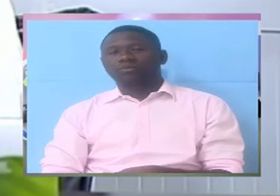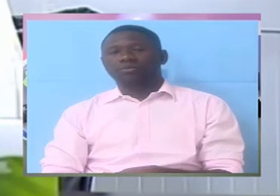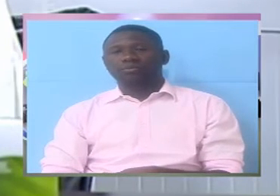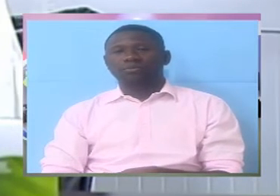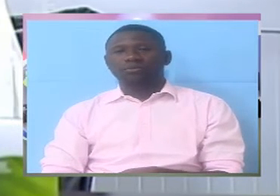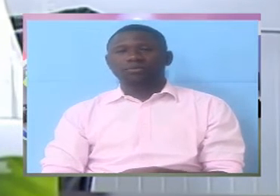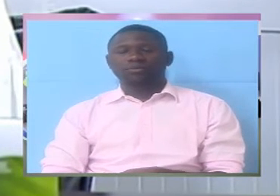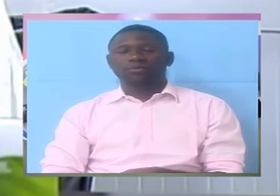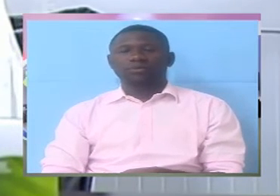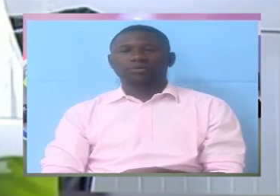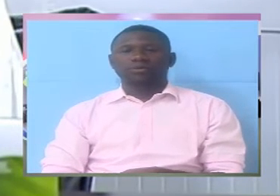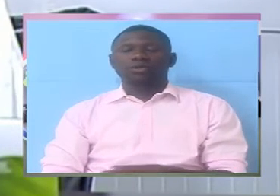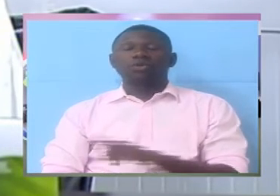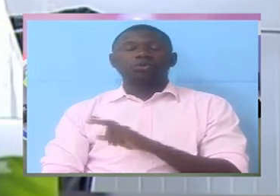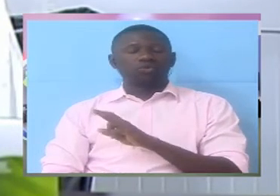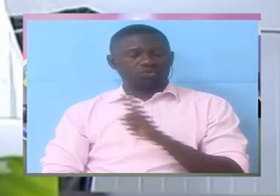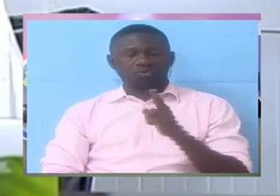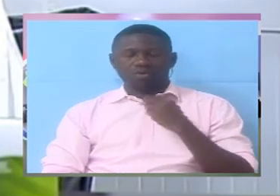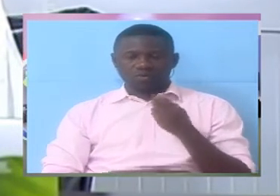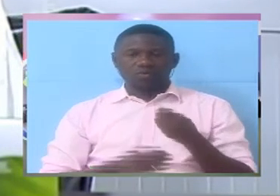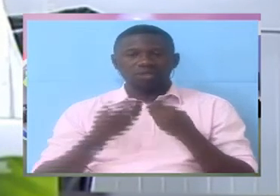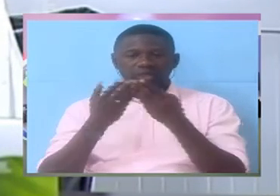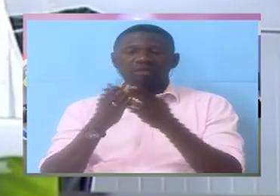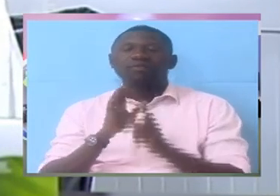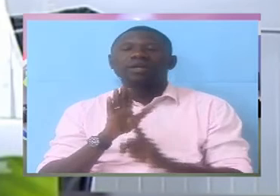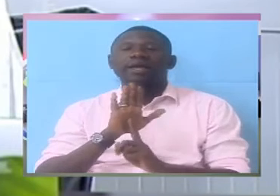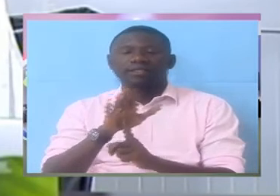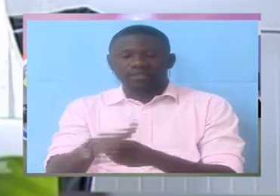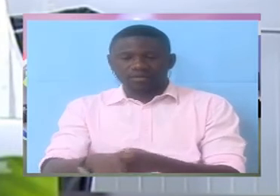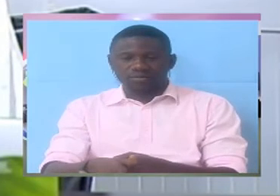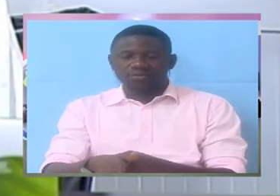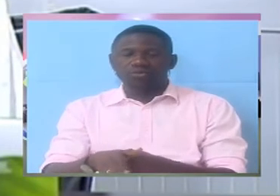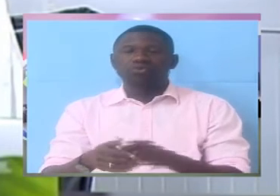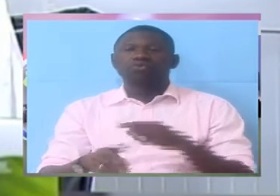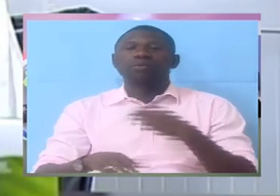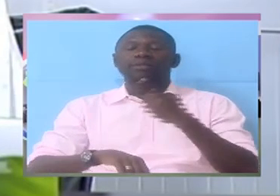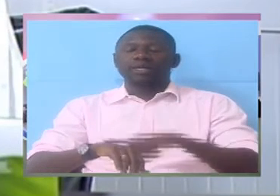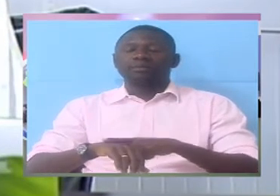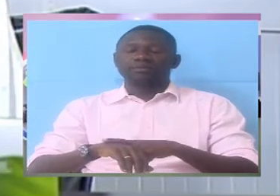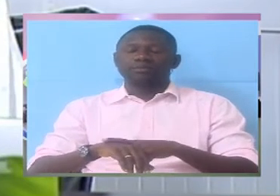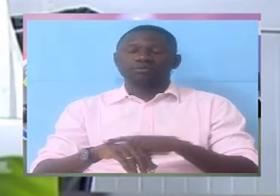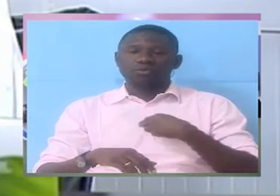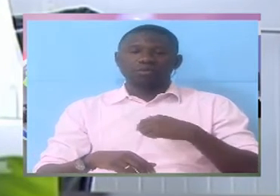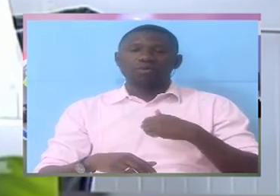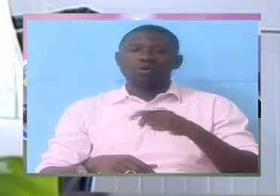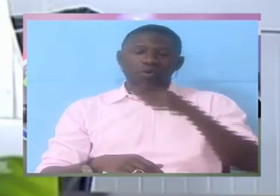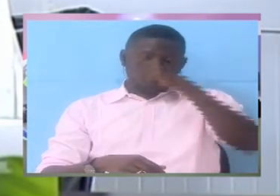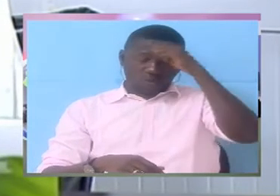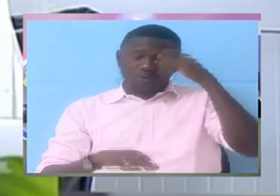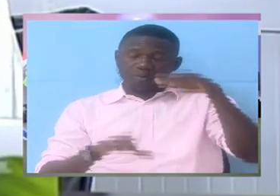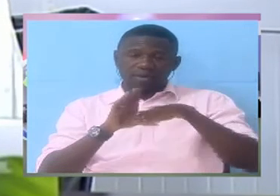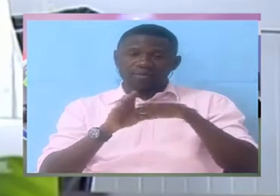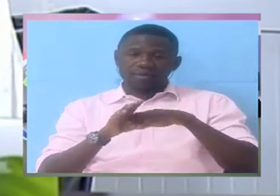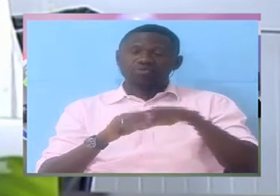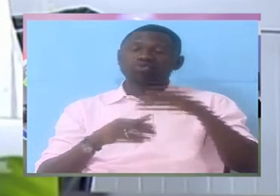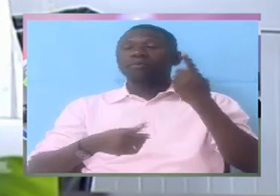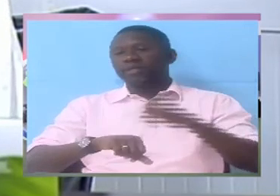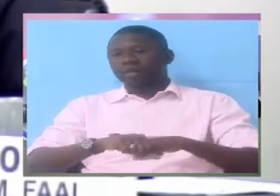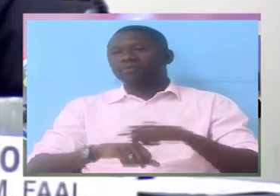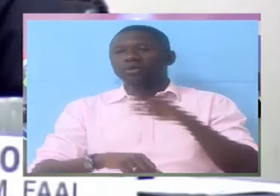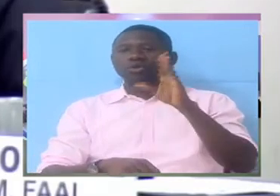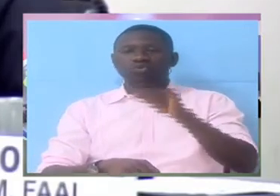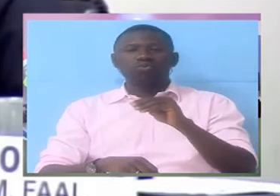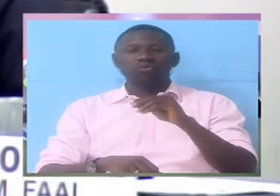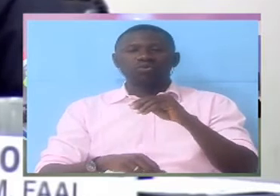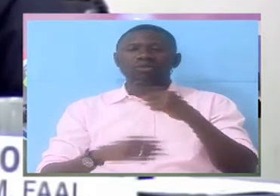was giving you a scenario that some officers sometimes overdo things. You instruct them. But that did